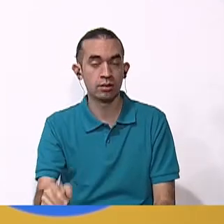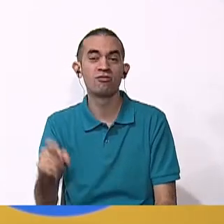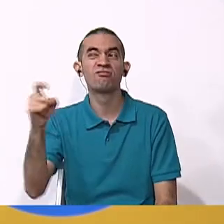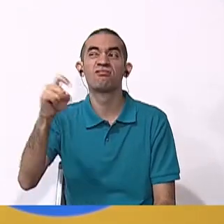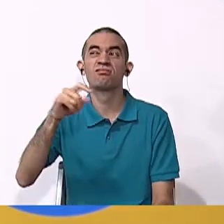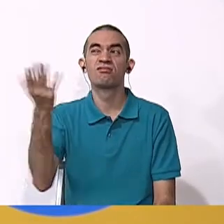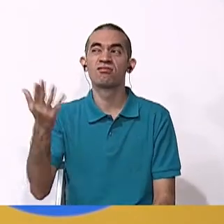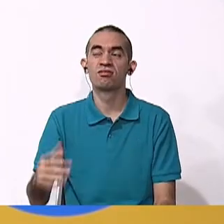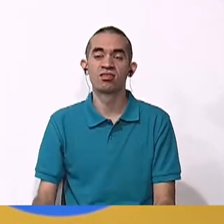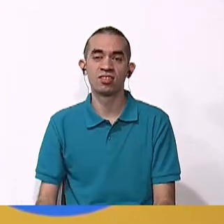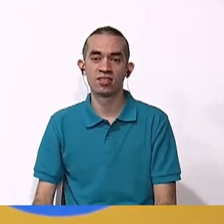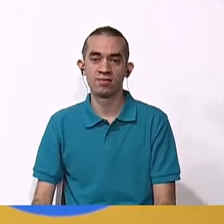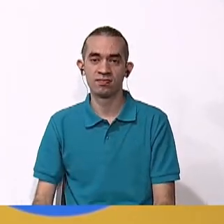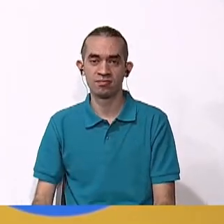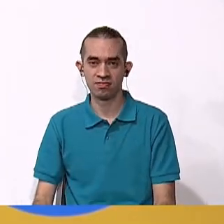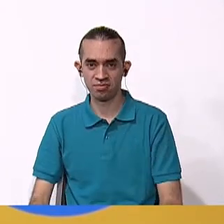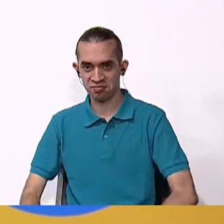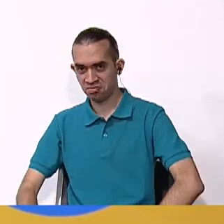need